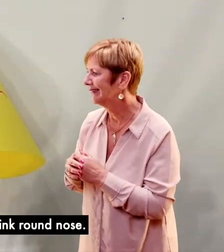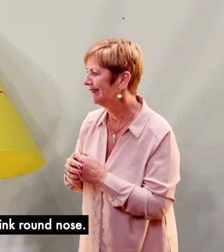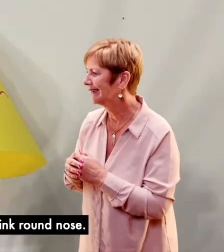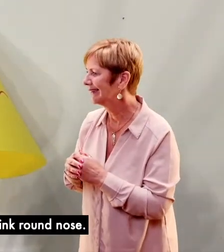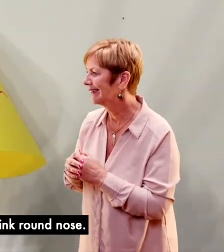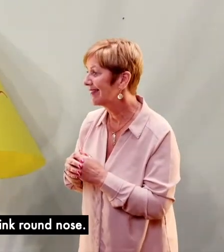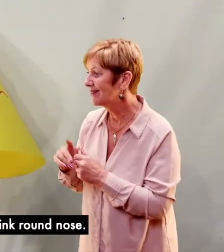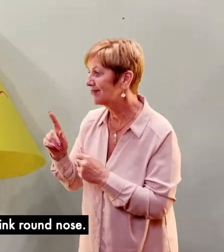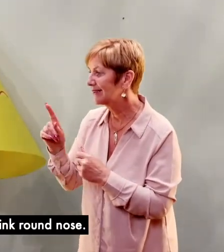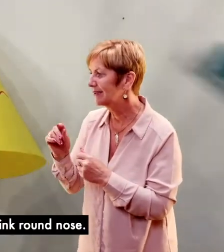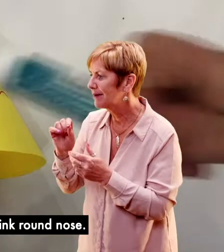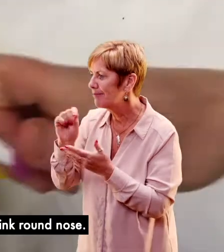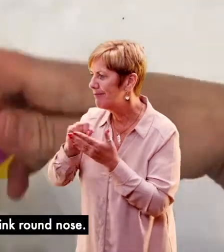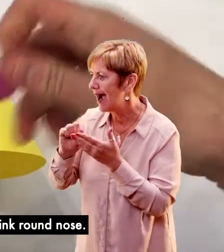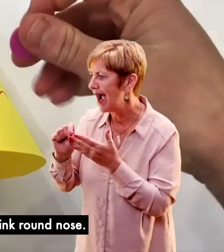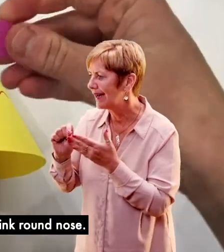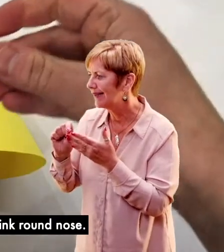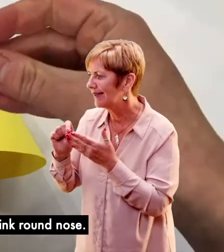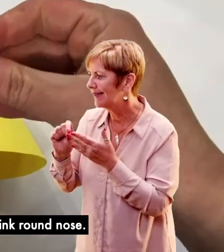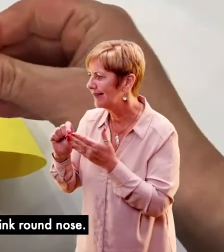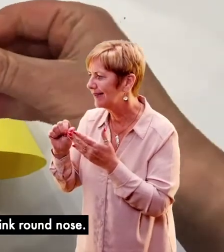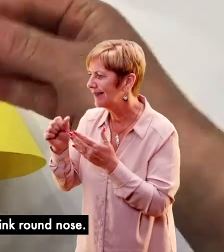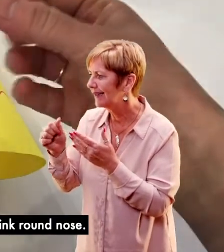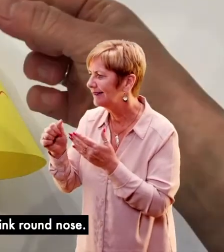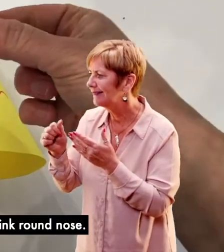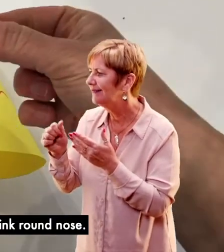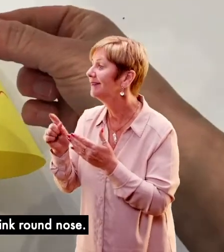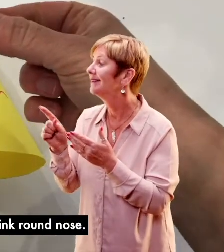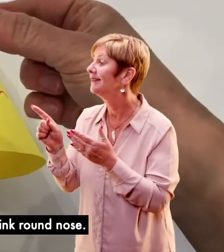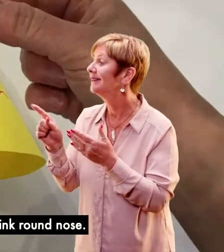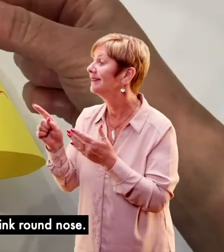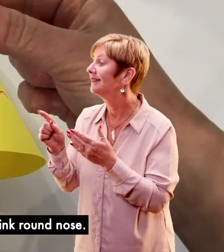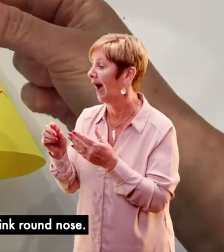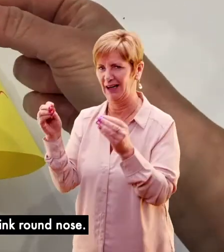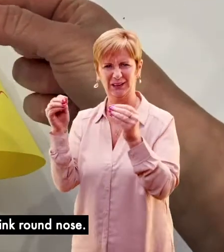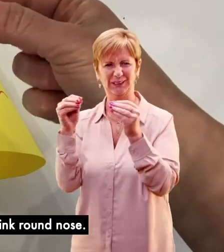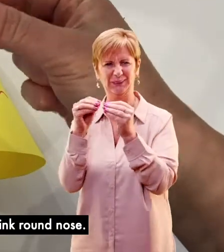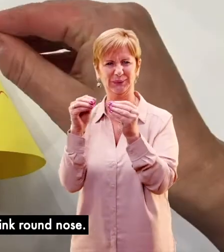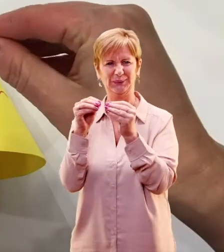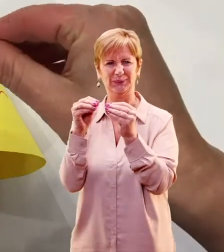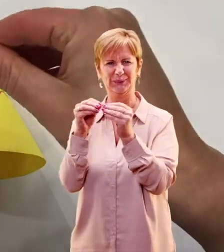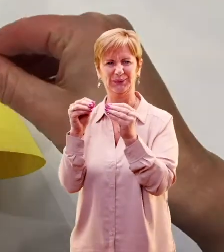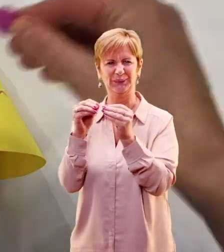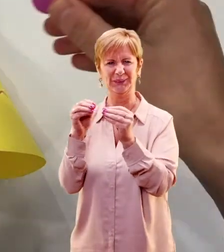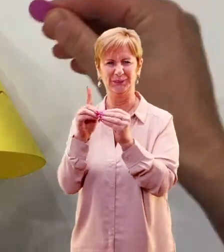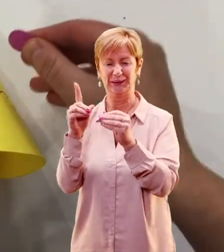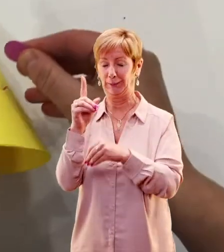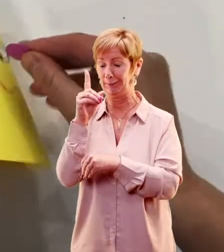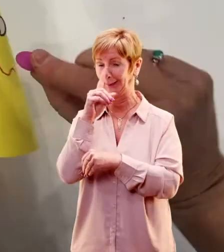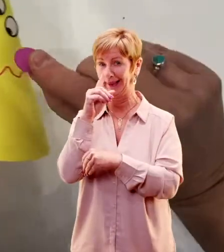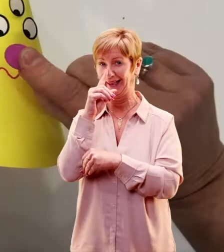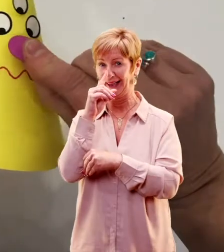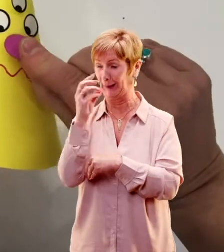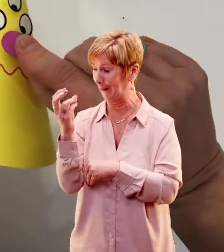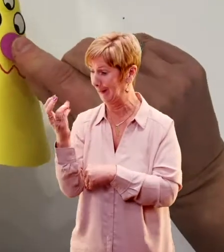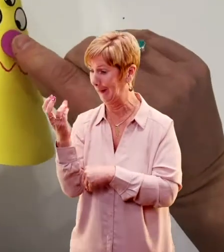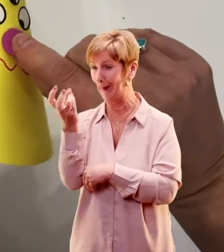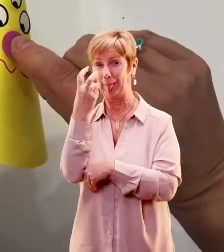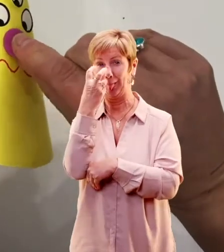I'm going to give my monster a nice big pink round nose. I'm going to glue that on.